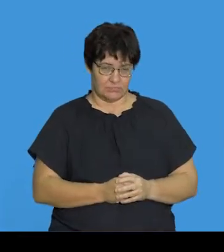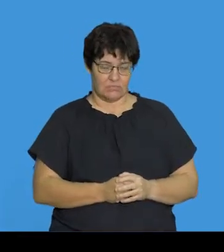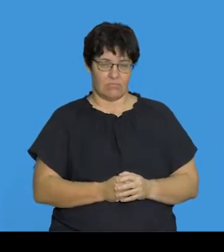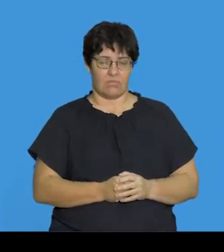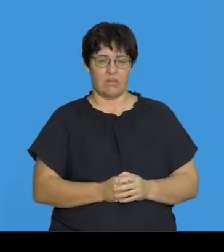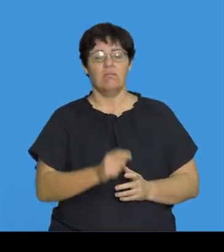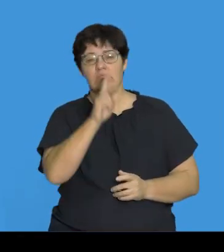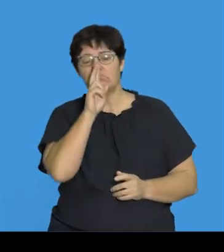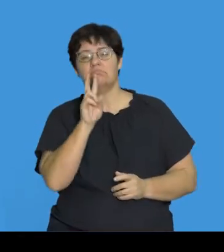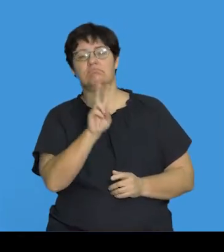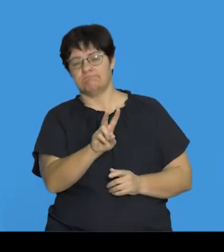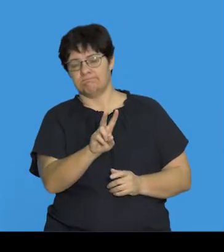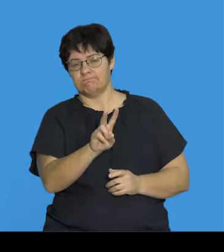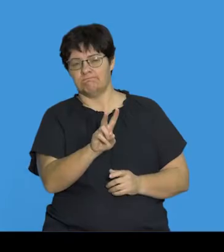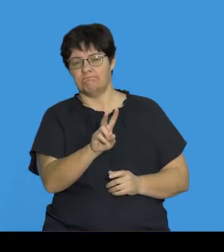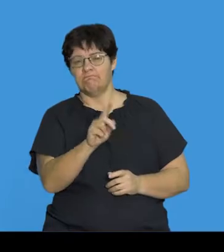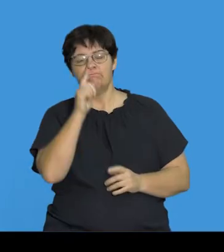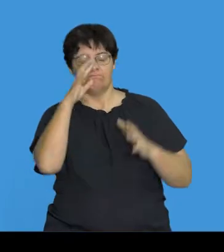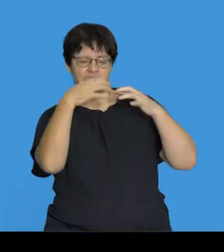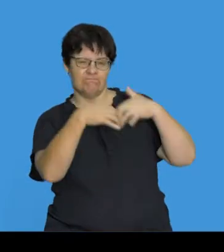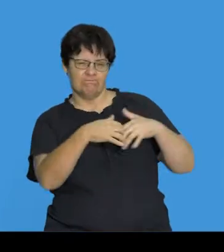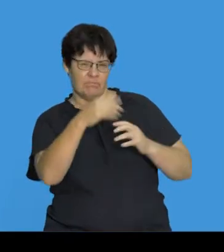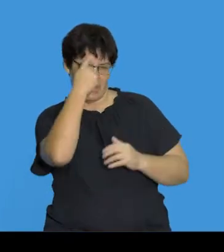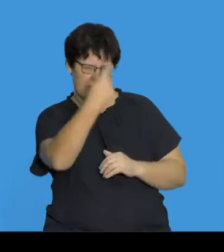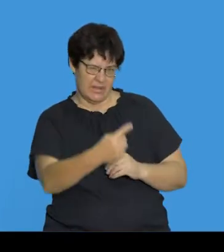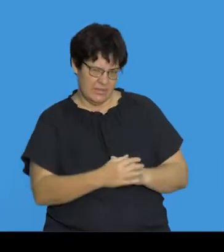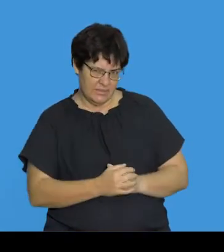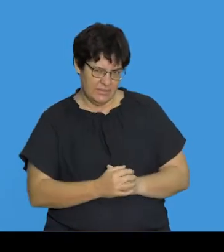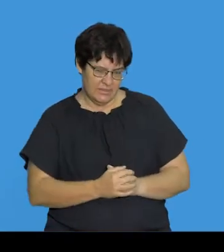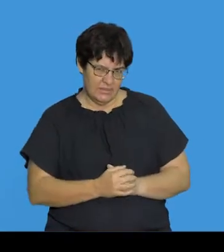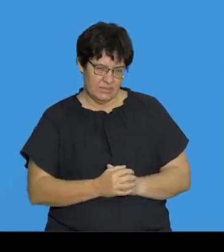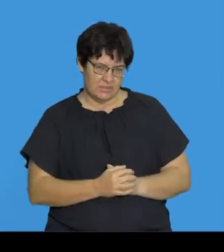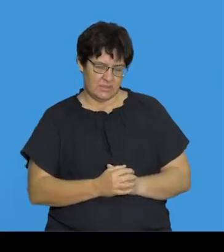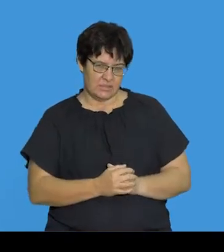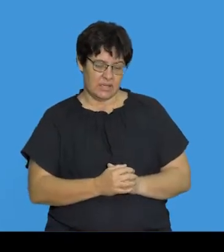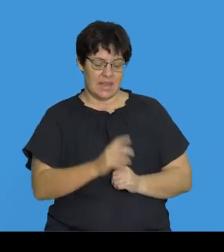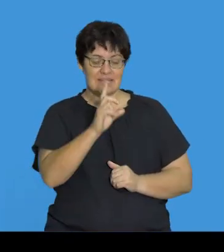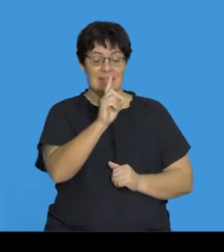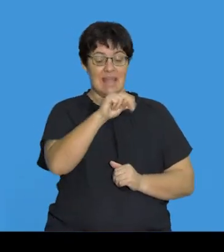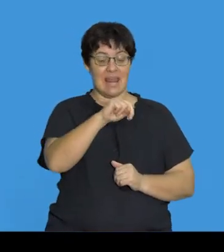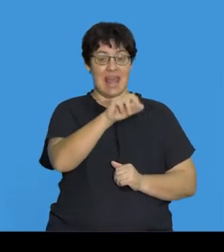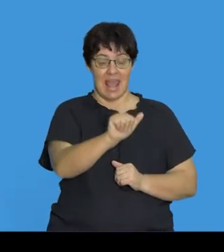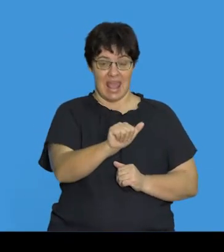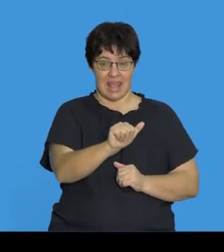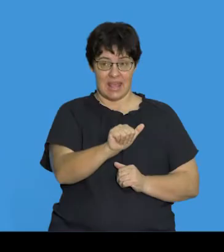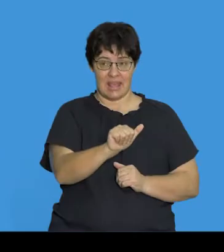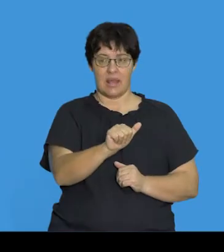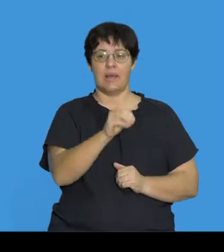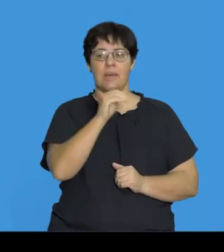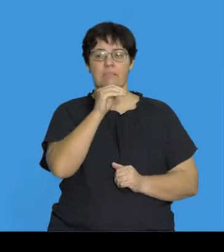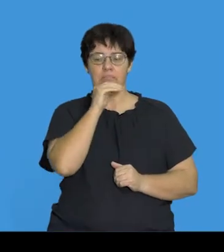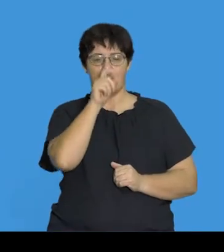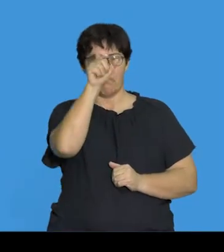to get you to think about this before we get into the lesson. How can a piece of DNA lead to someone